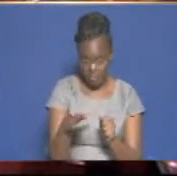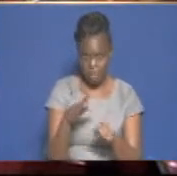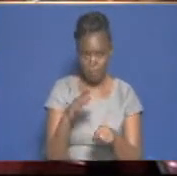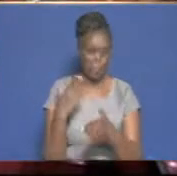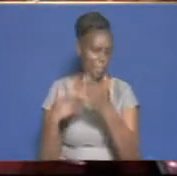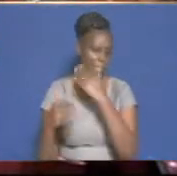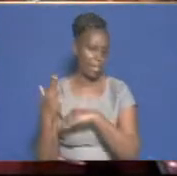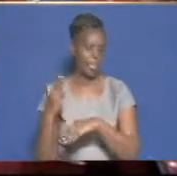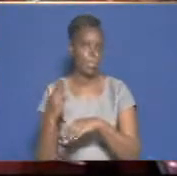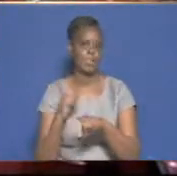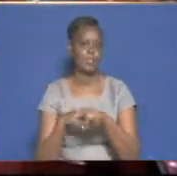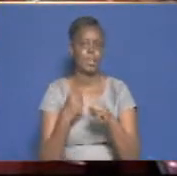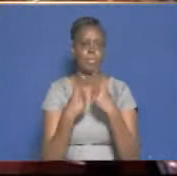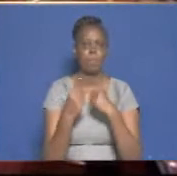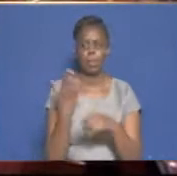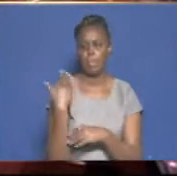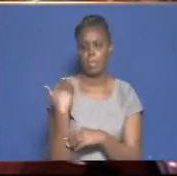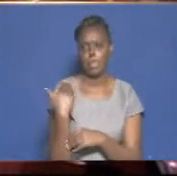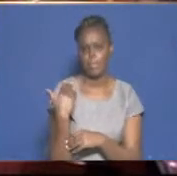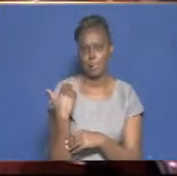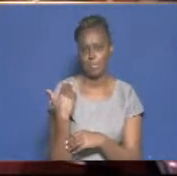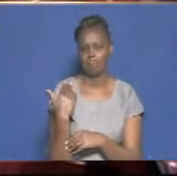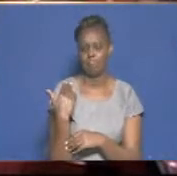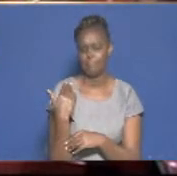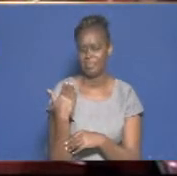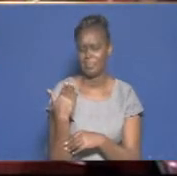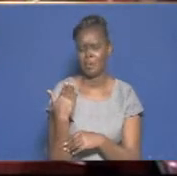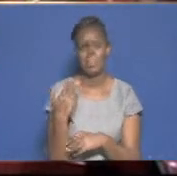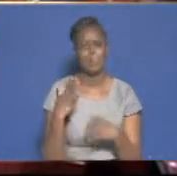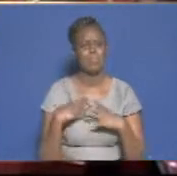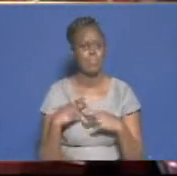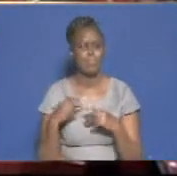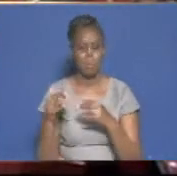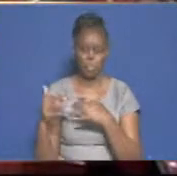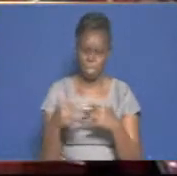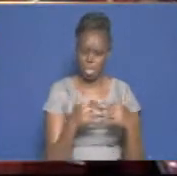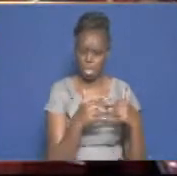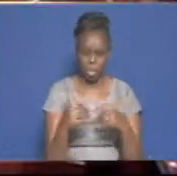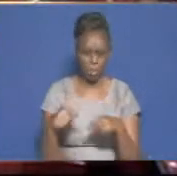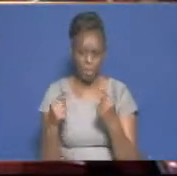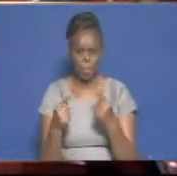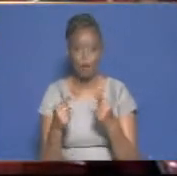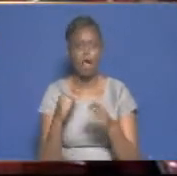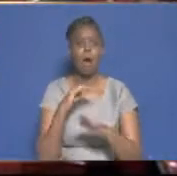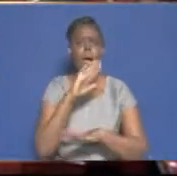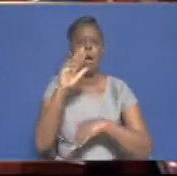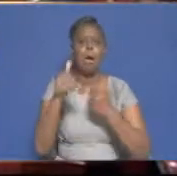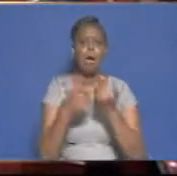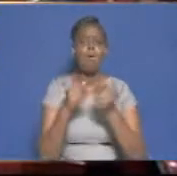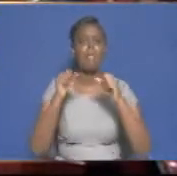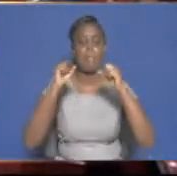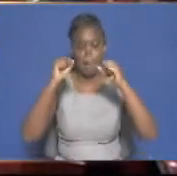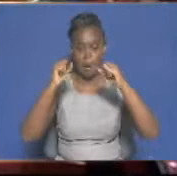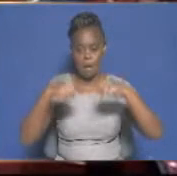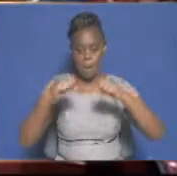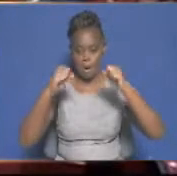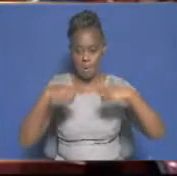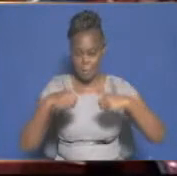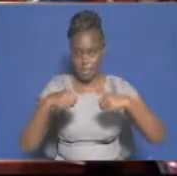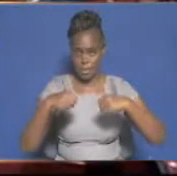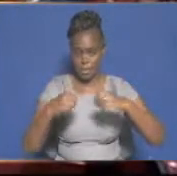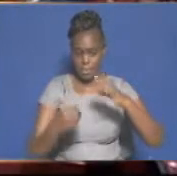Mr. Speaker, then it was very controversial, but we all agreed that we have that in the